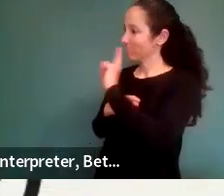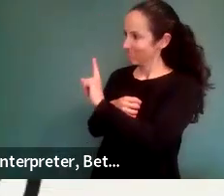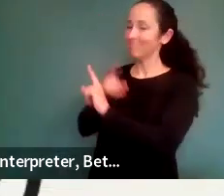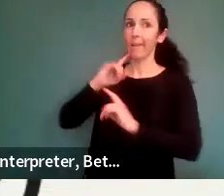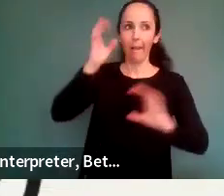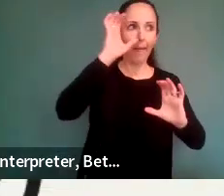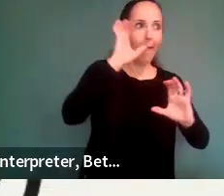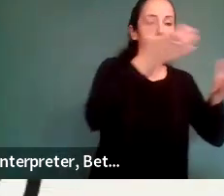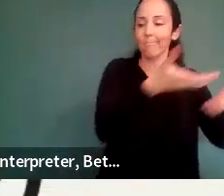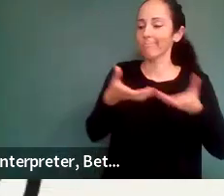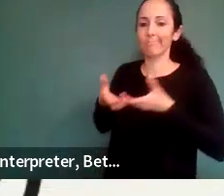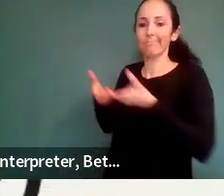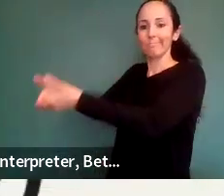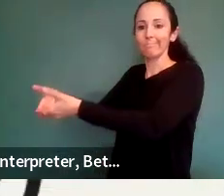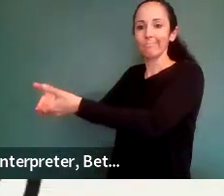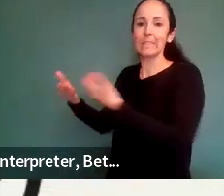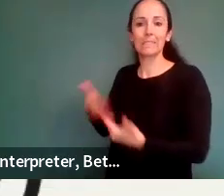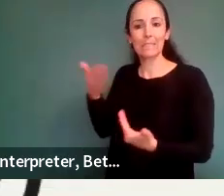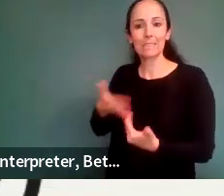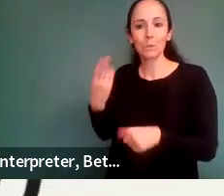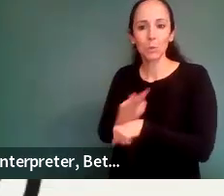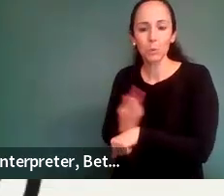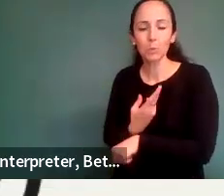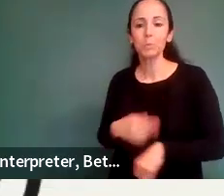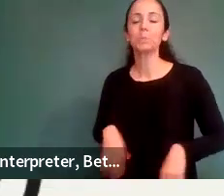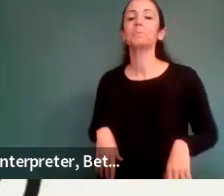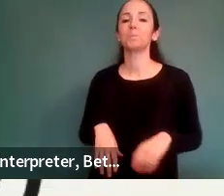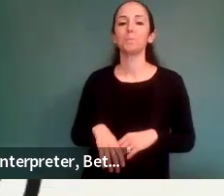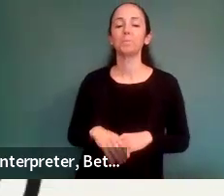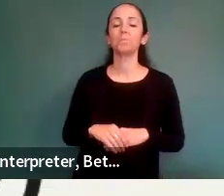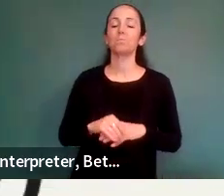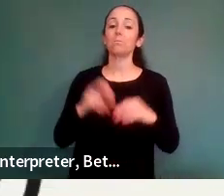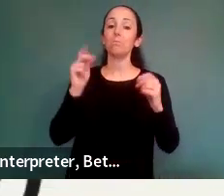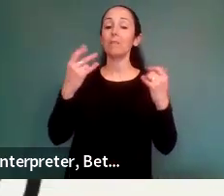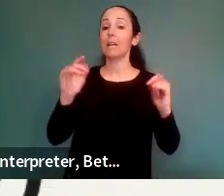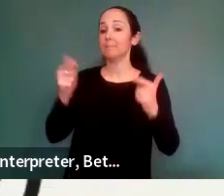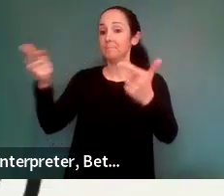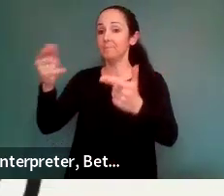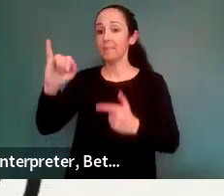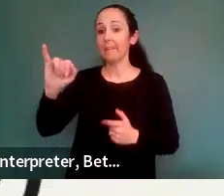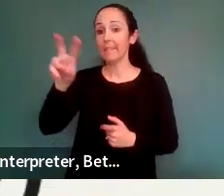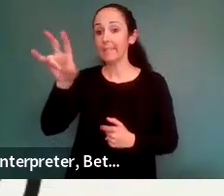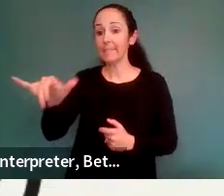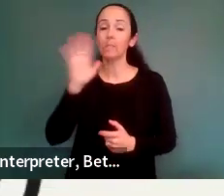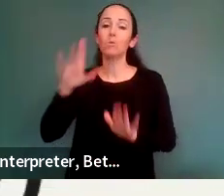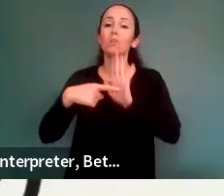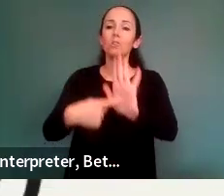So I'm going to pass it to Izzy to complete demonstrating another phone app for you.